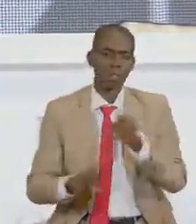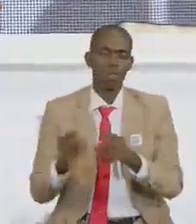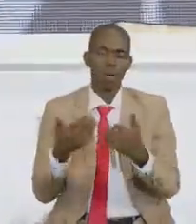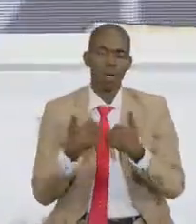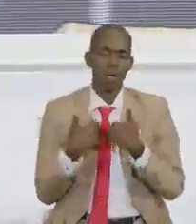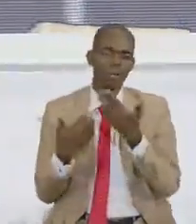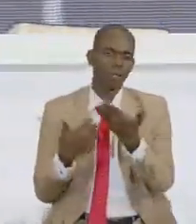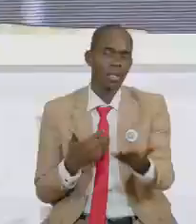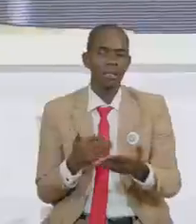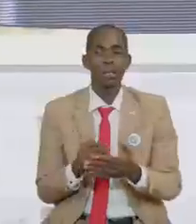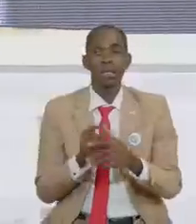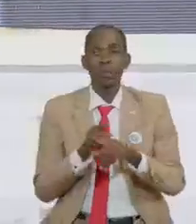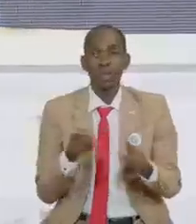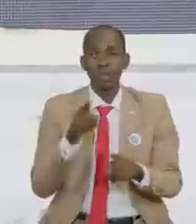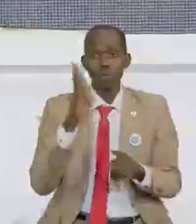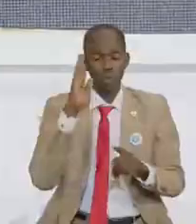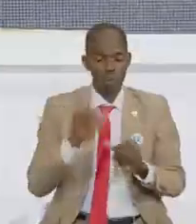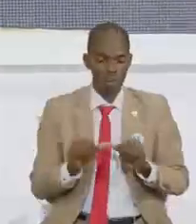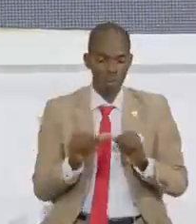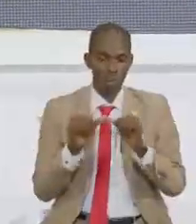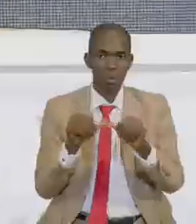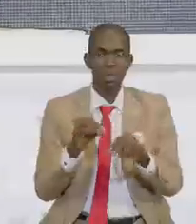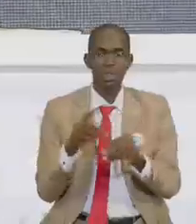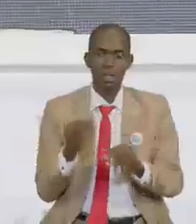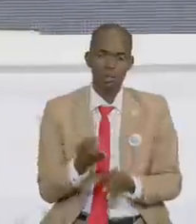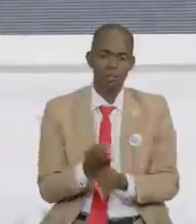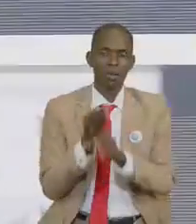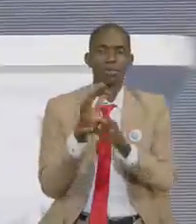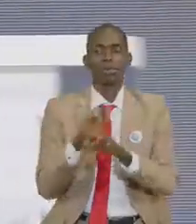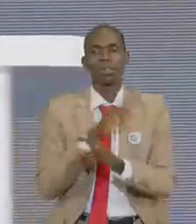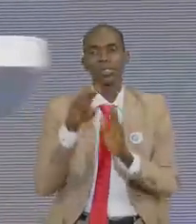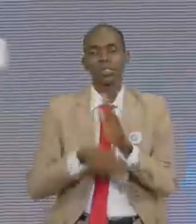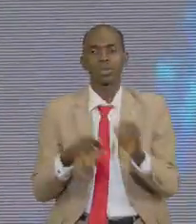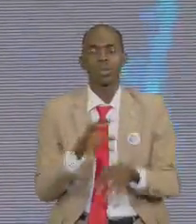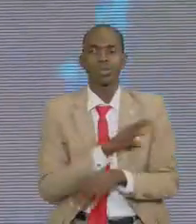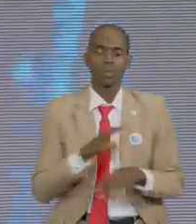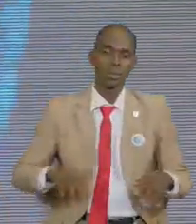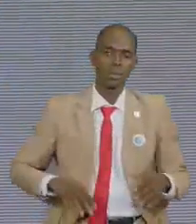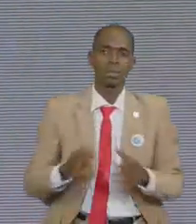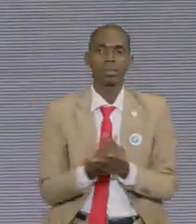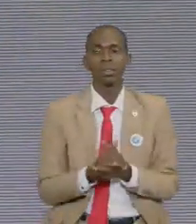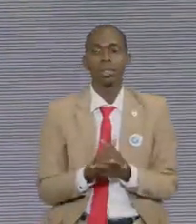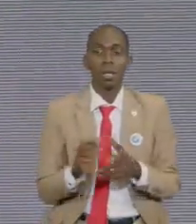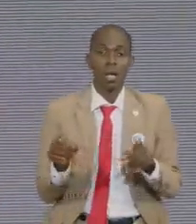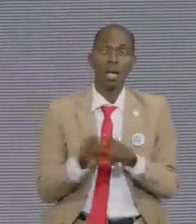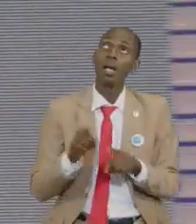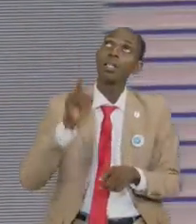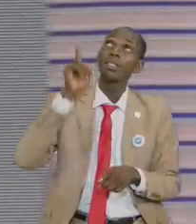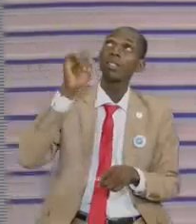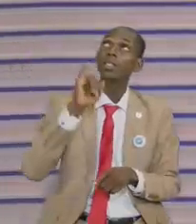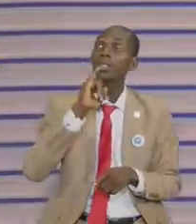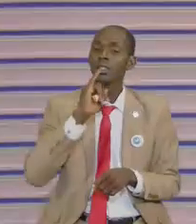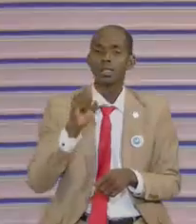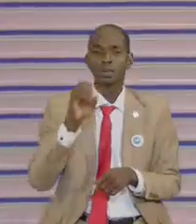You remain in the faithfulness of Christ. As he is, so are we